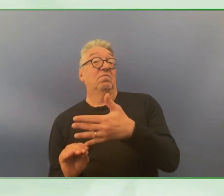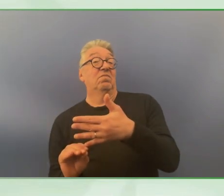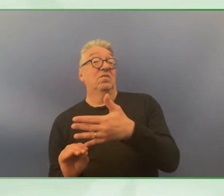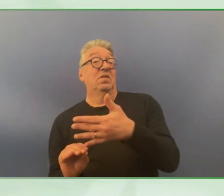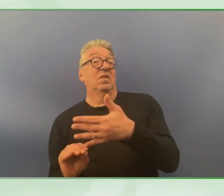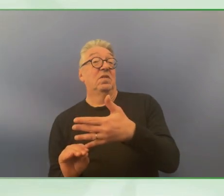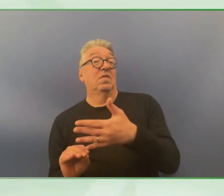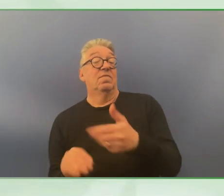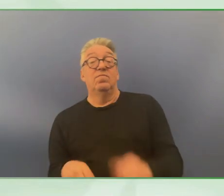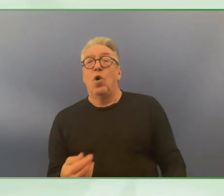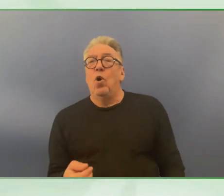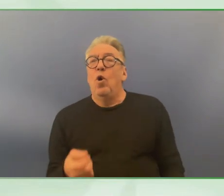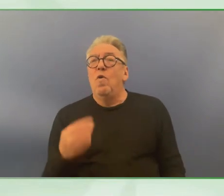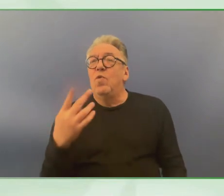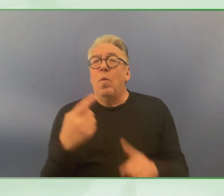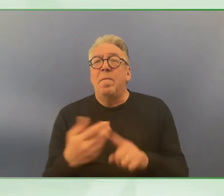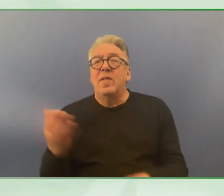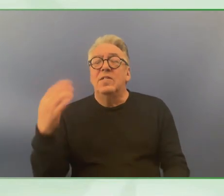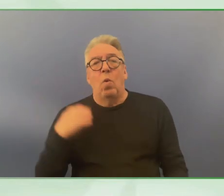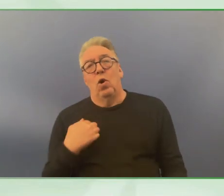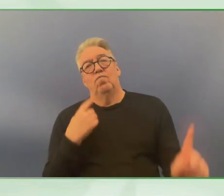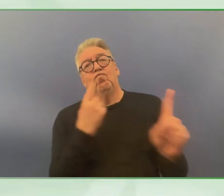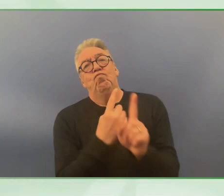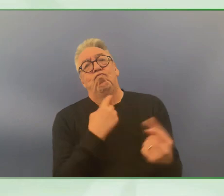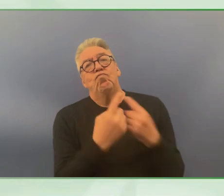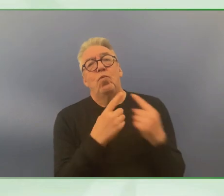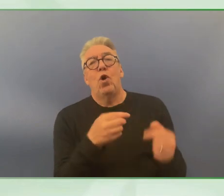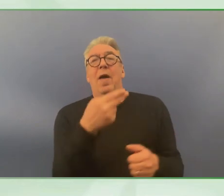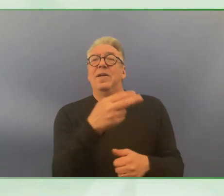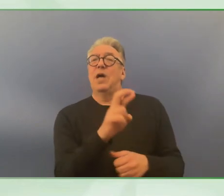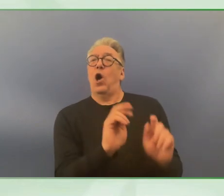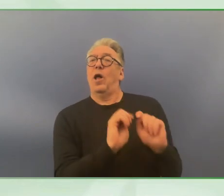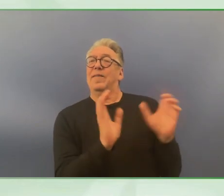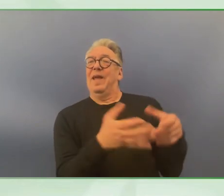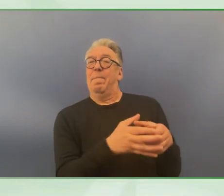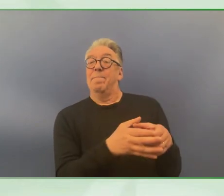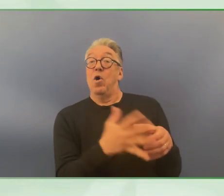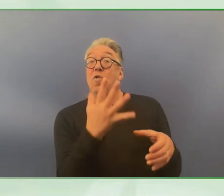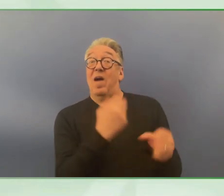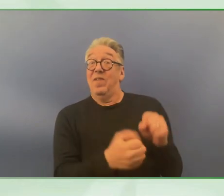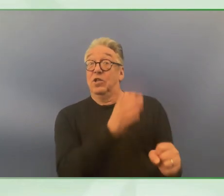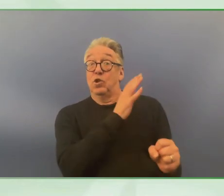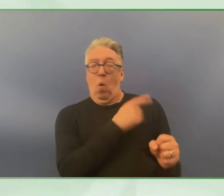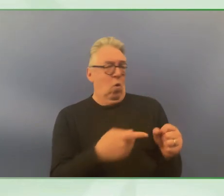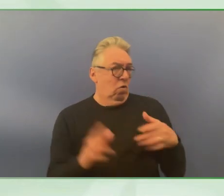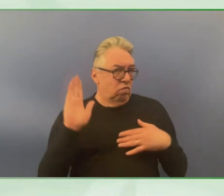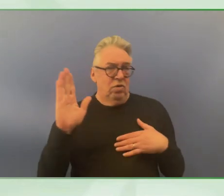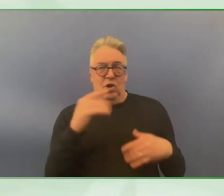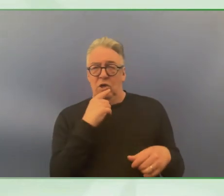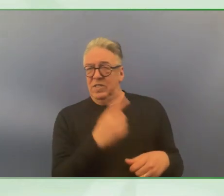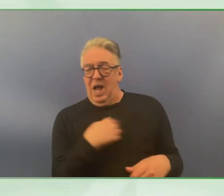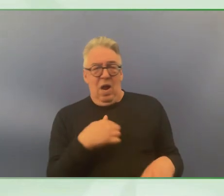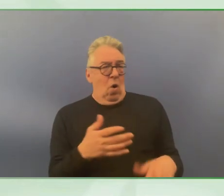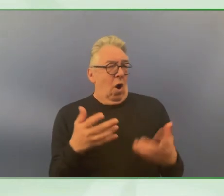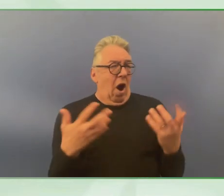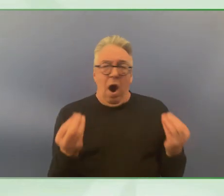of months ago when we talked with the HR team that were very committed 5 years or 10 years ago, when they said, how should we put